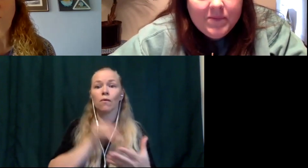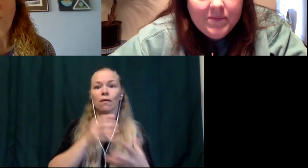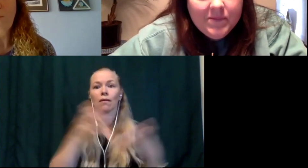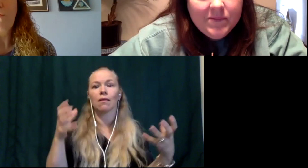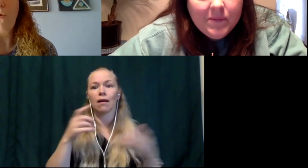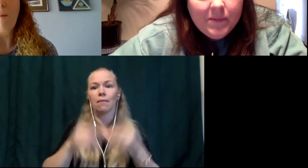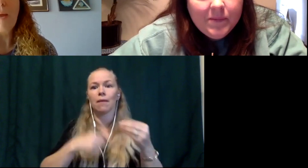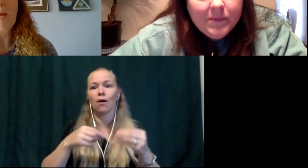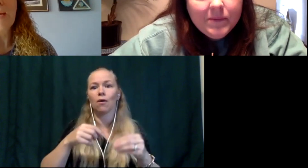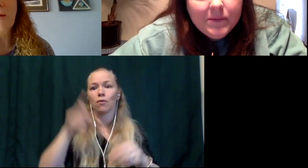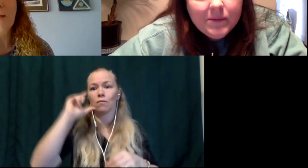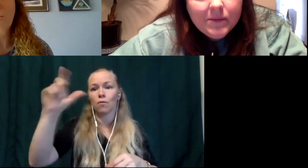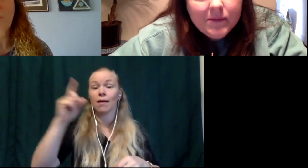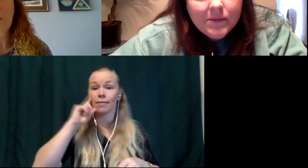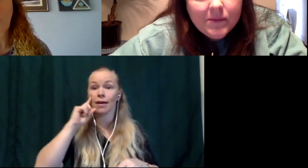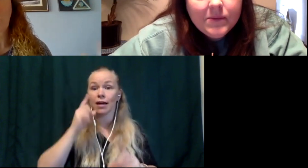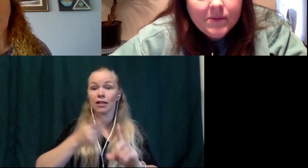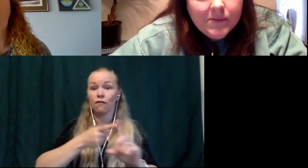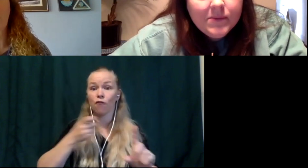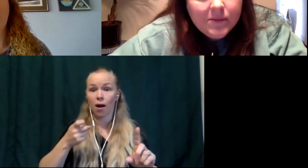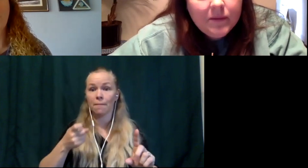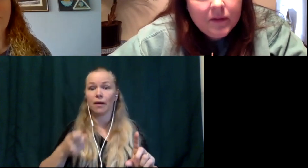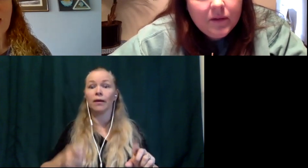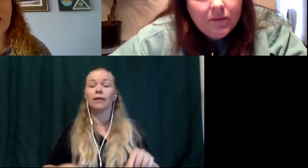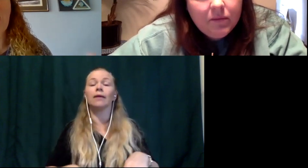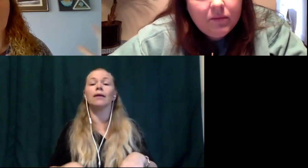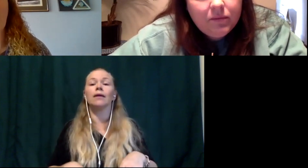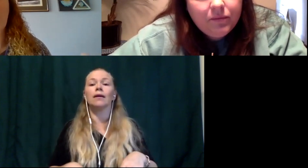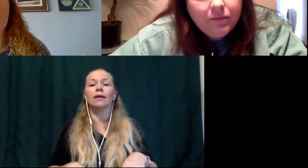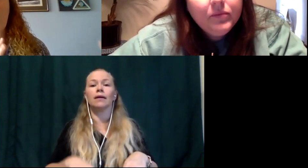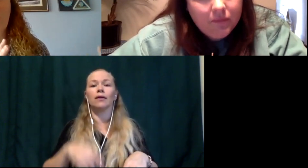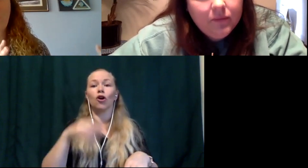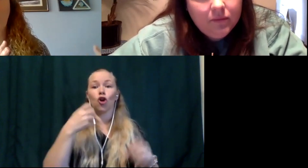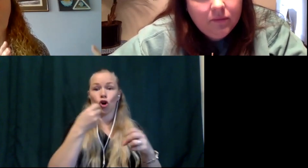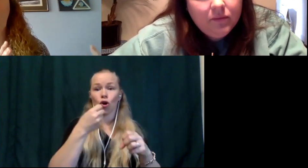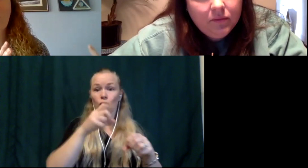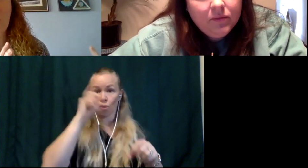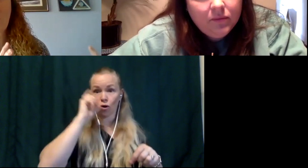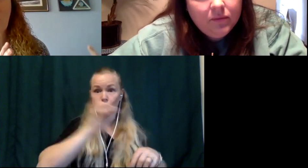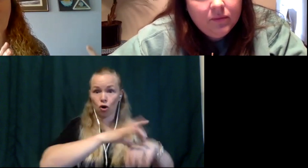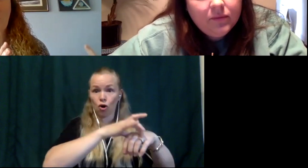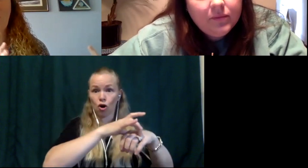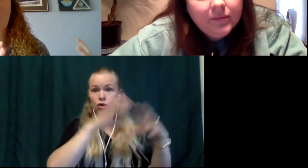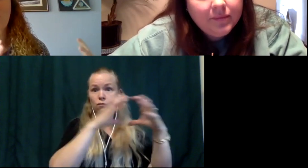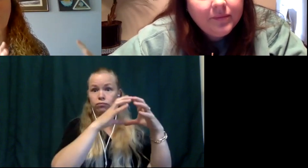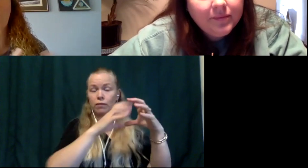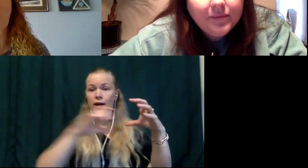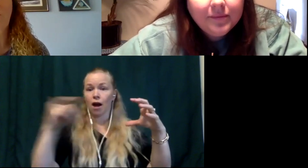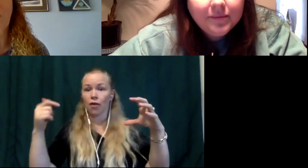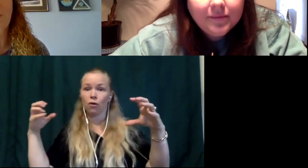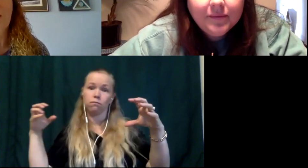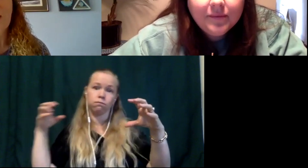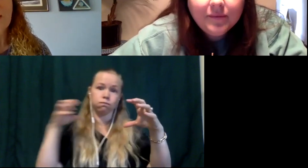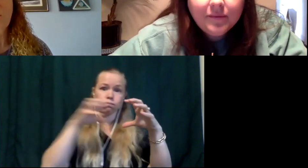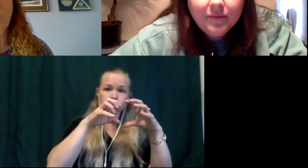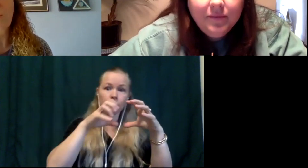likely formed from a collision between another body and Earth a long, long time ago when Earth was just being